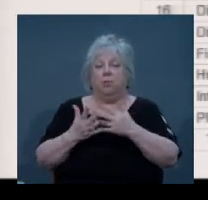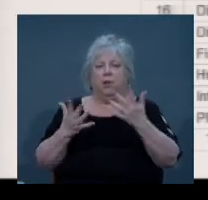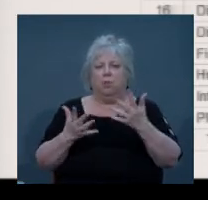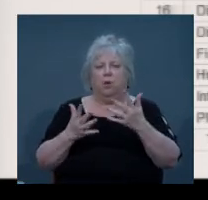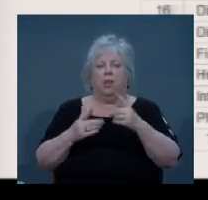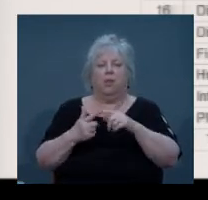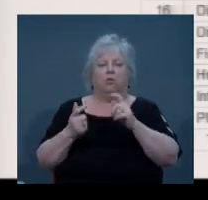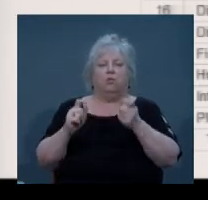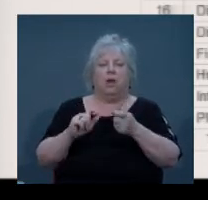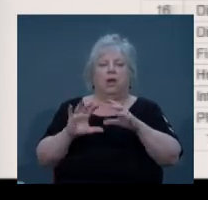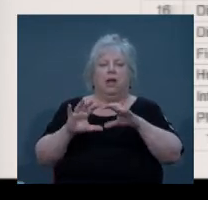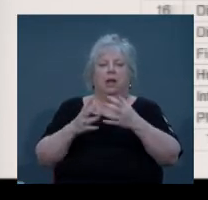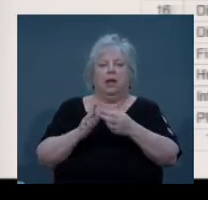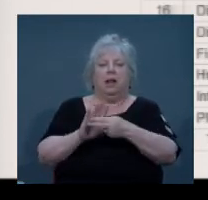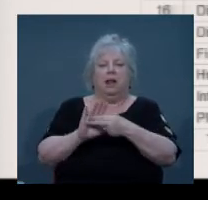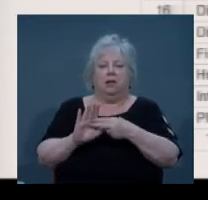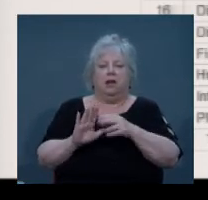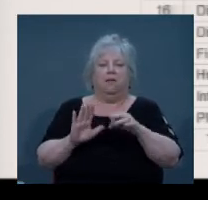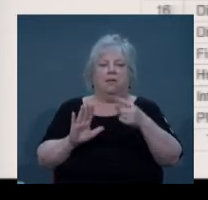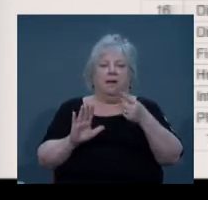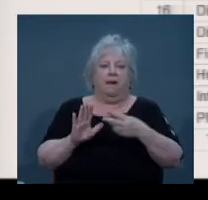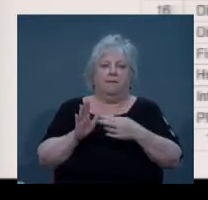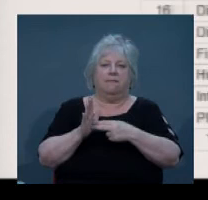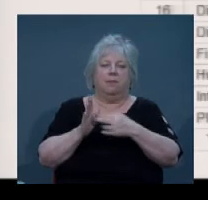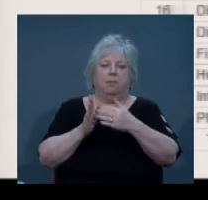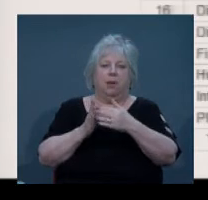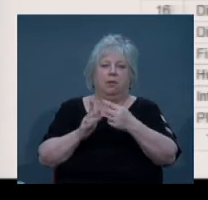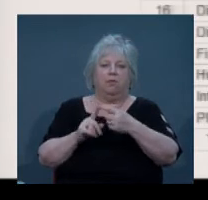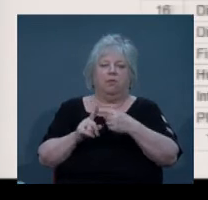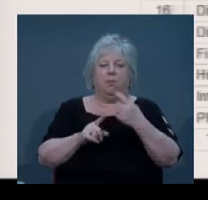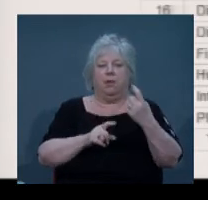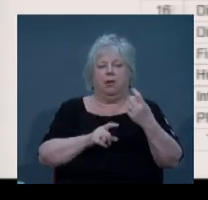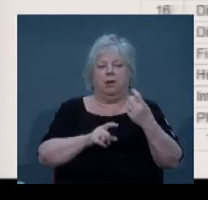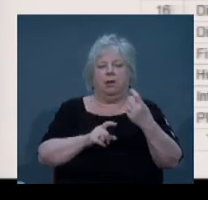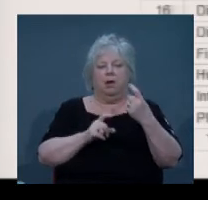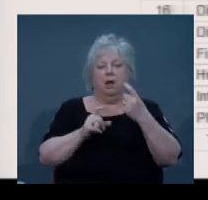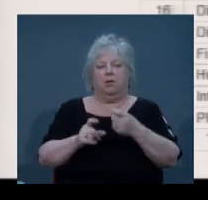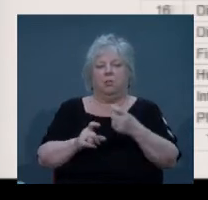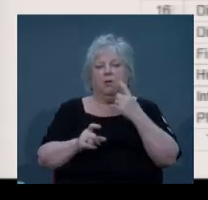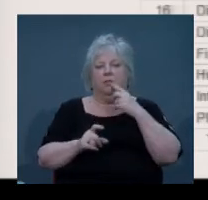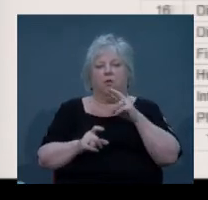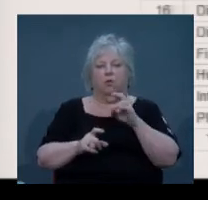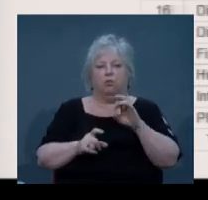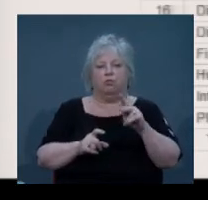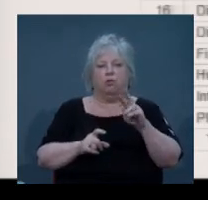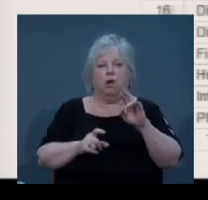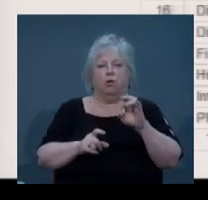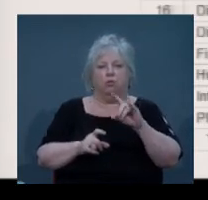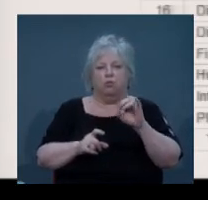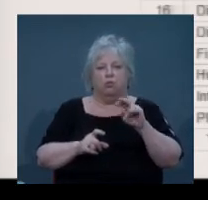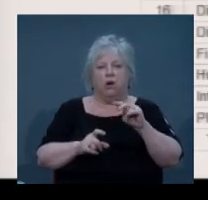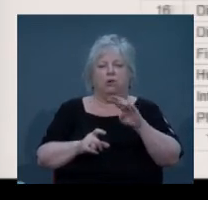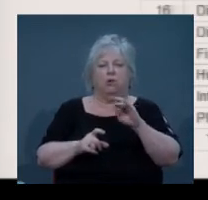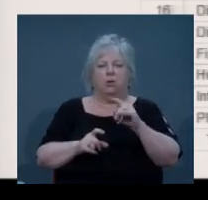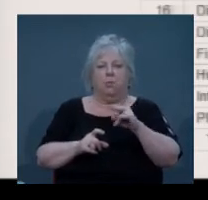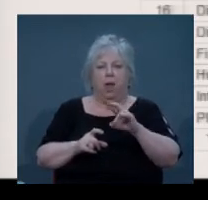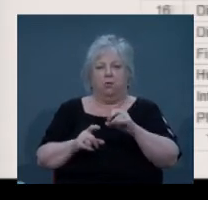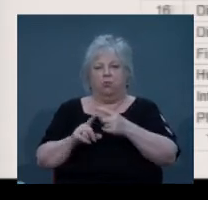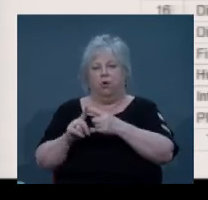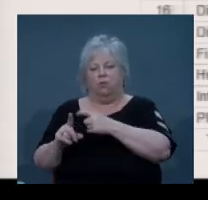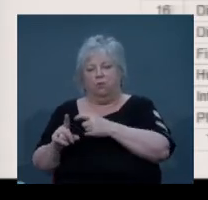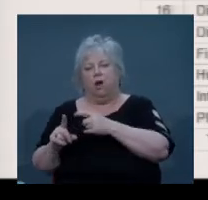the reclassification of the $500,000 from the contribution for Rock Region Metro from the general fund to the street